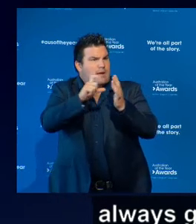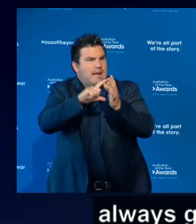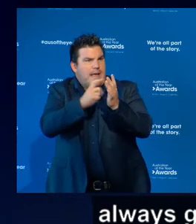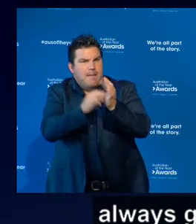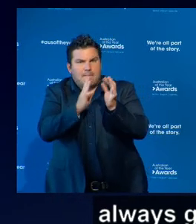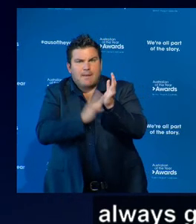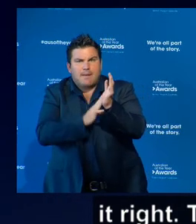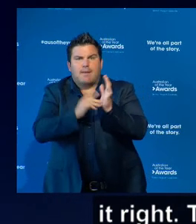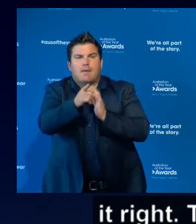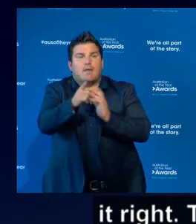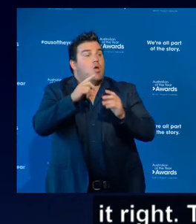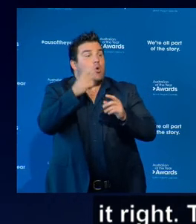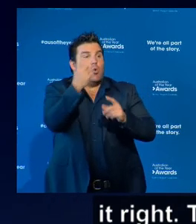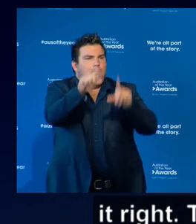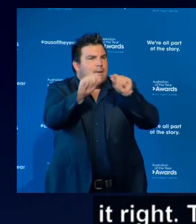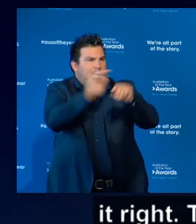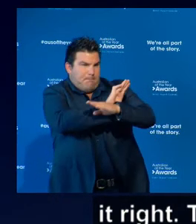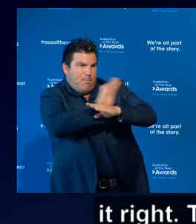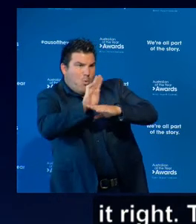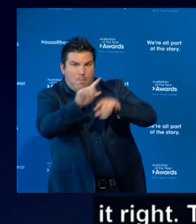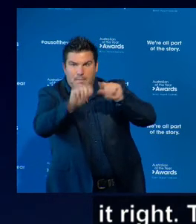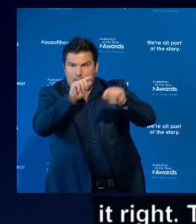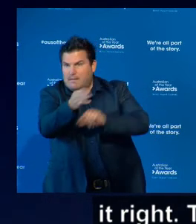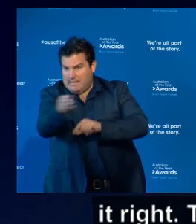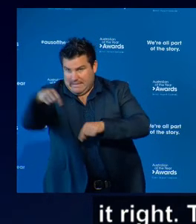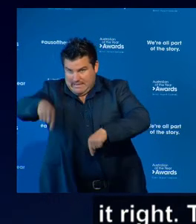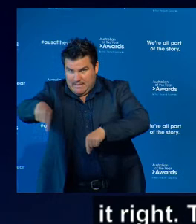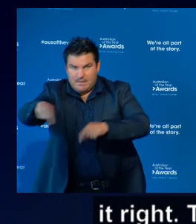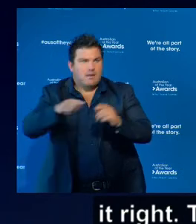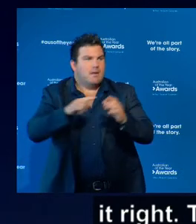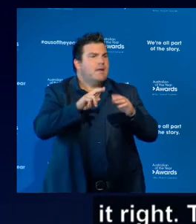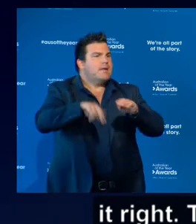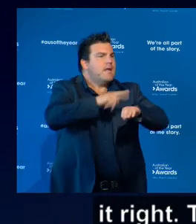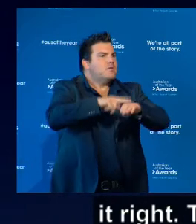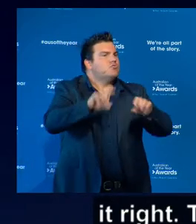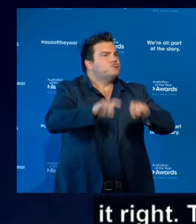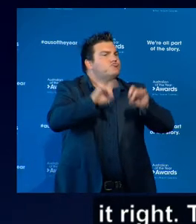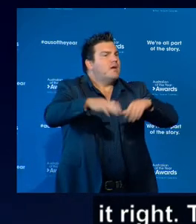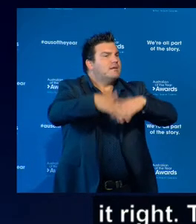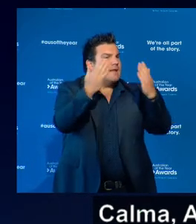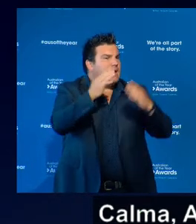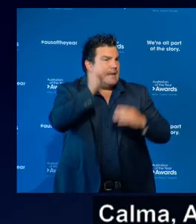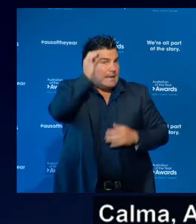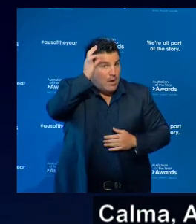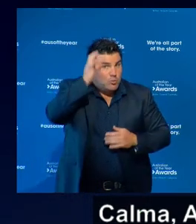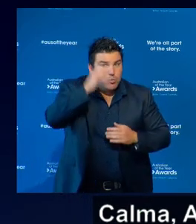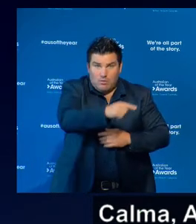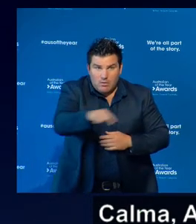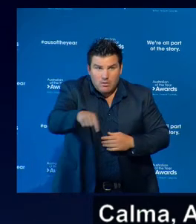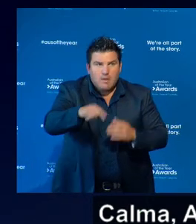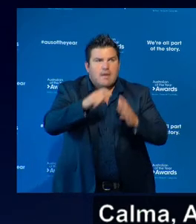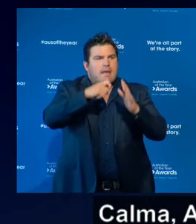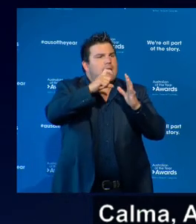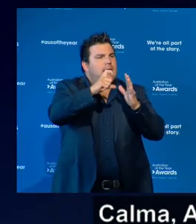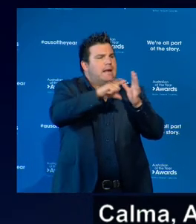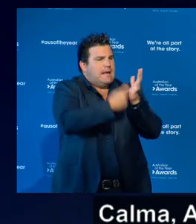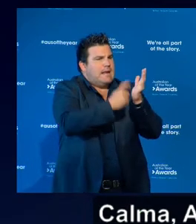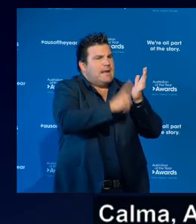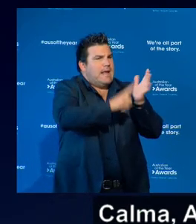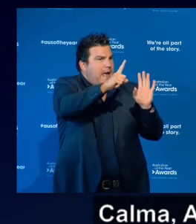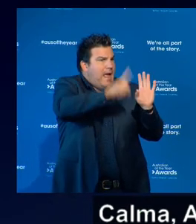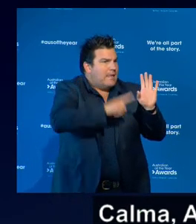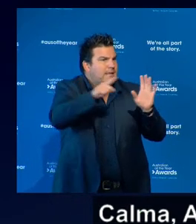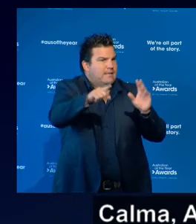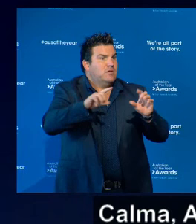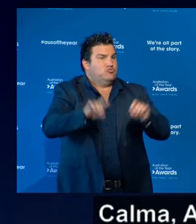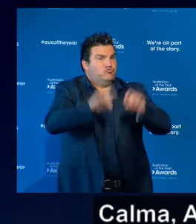ACT Selection Panel Chair, National Australia Day Council members, Carly Brand, CEO, National